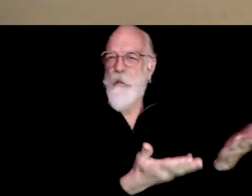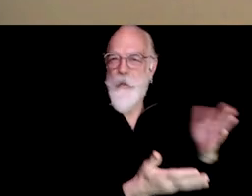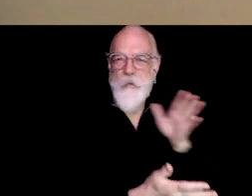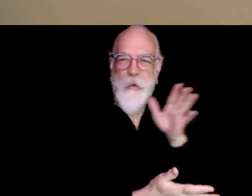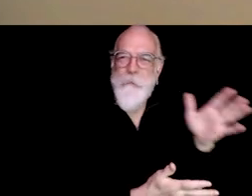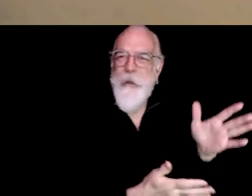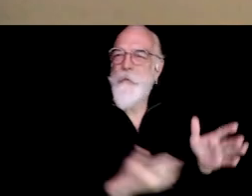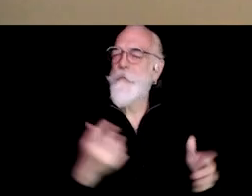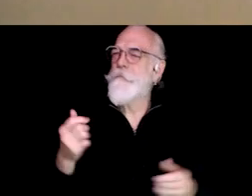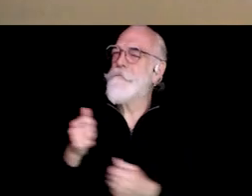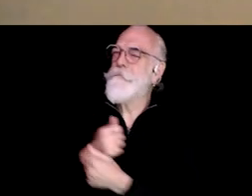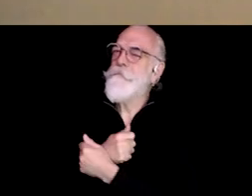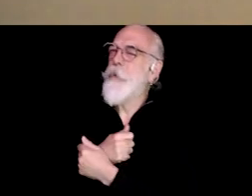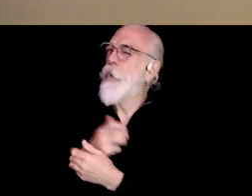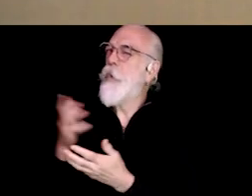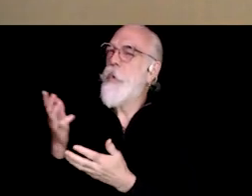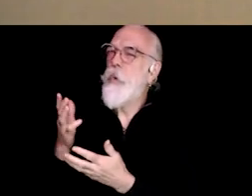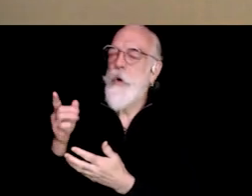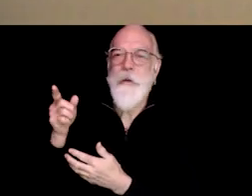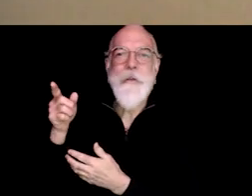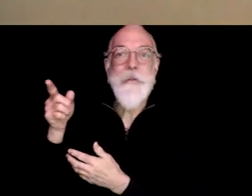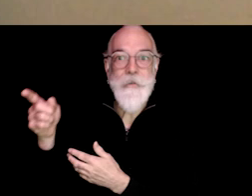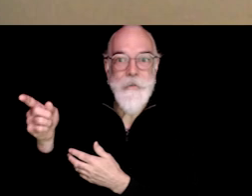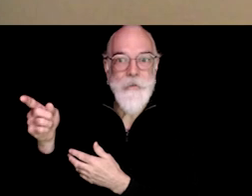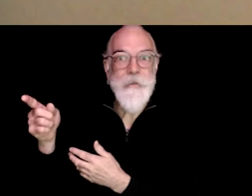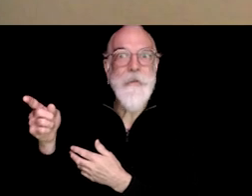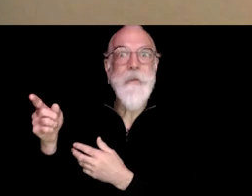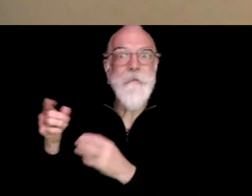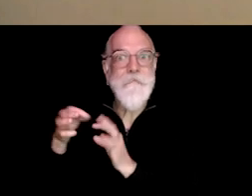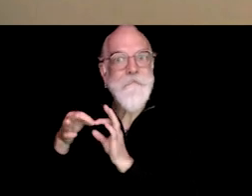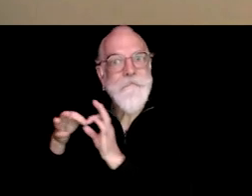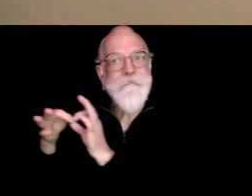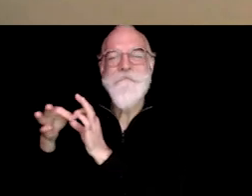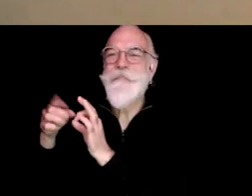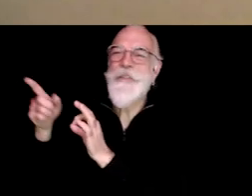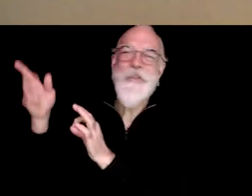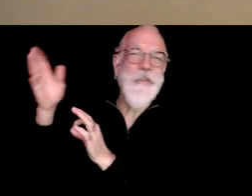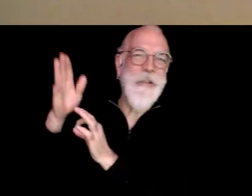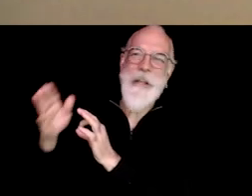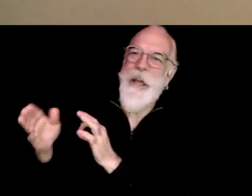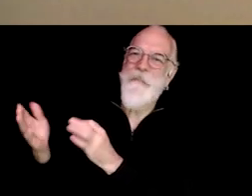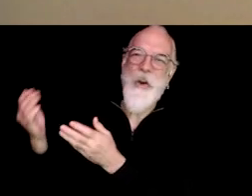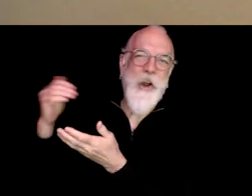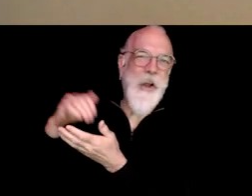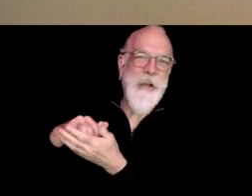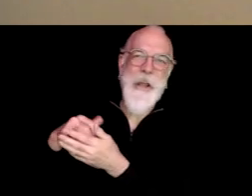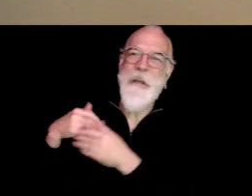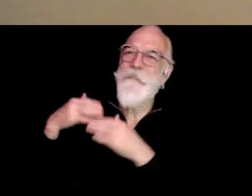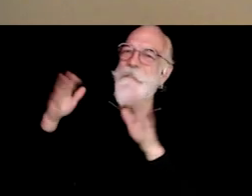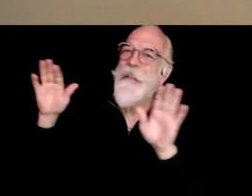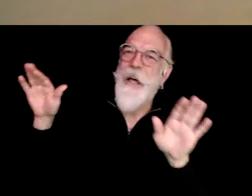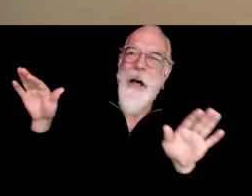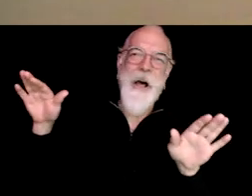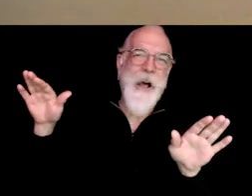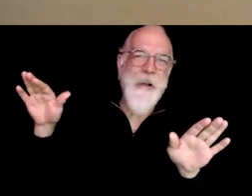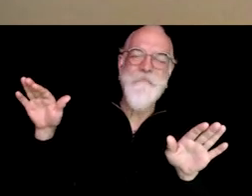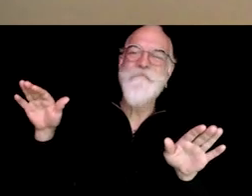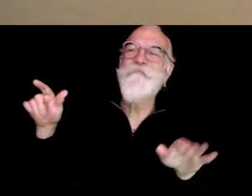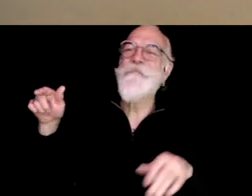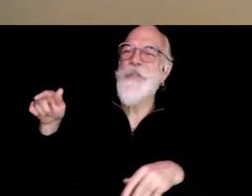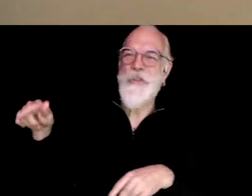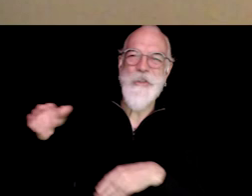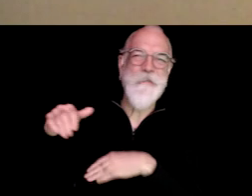we were rather close when she, because she could never fly again, had to go away